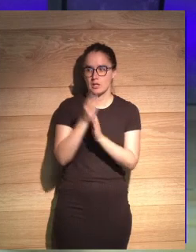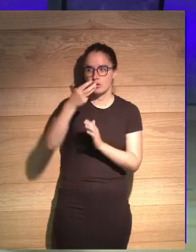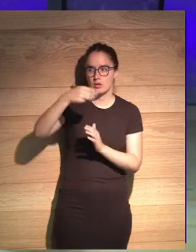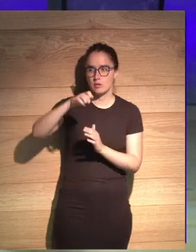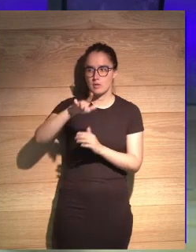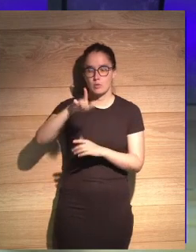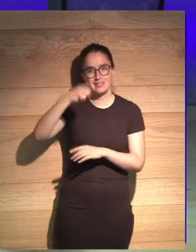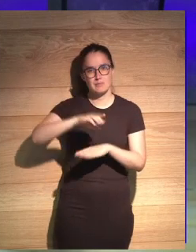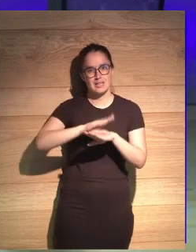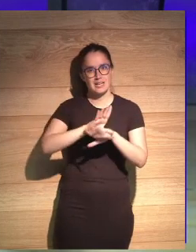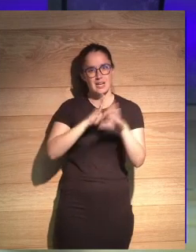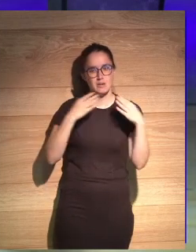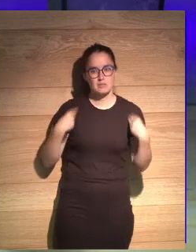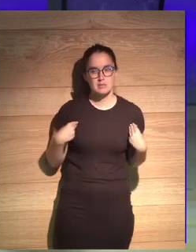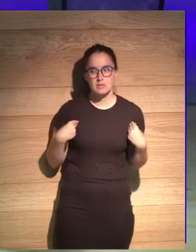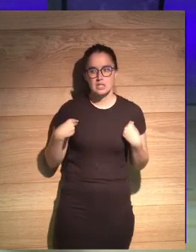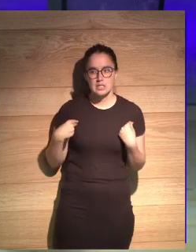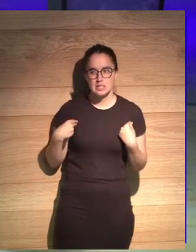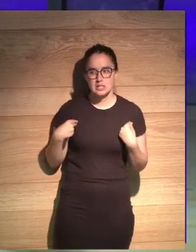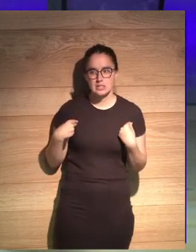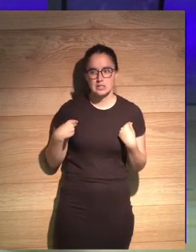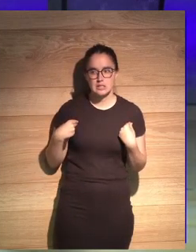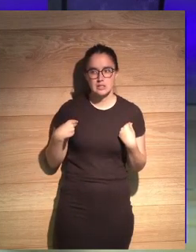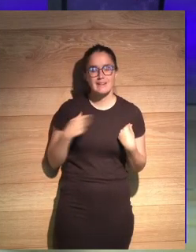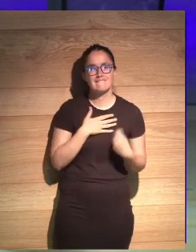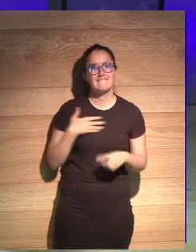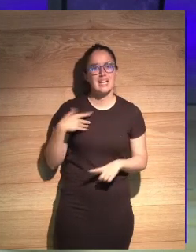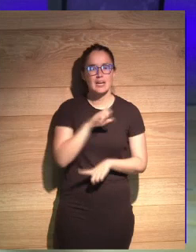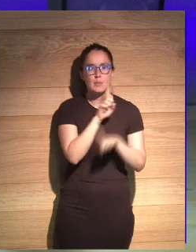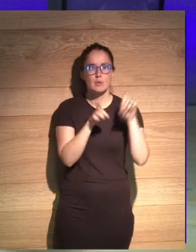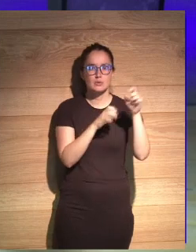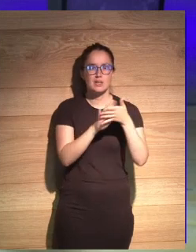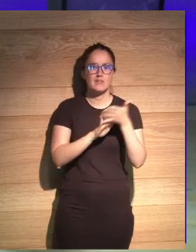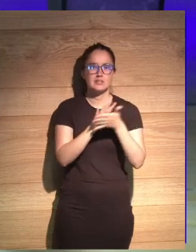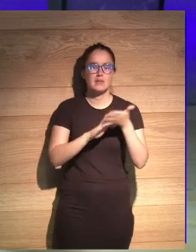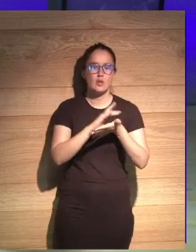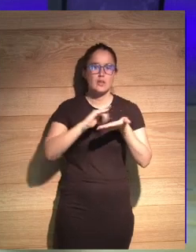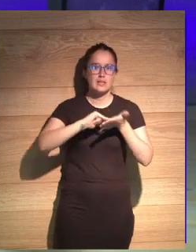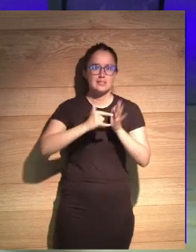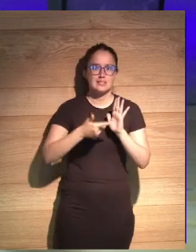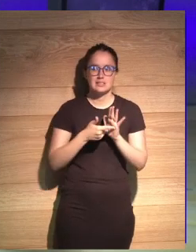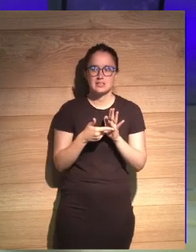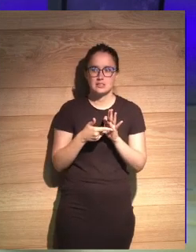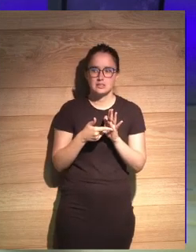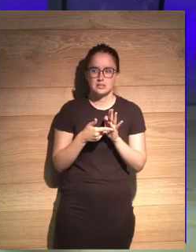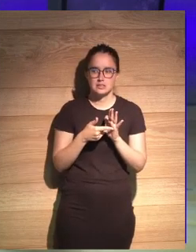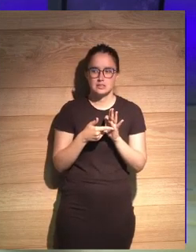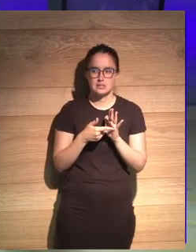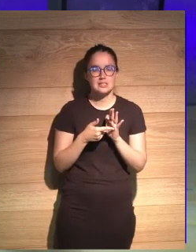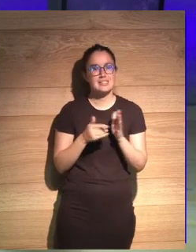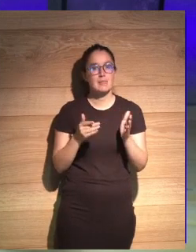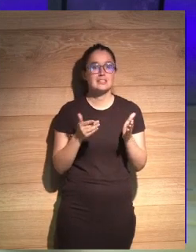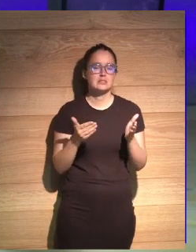I'm a colleague. I'm studying the same degree as Manuel, and you were talking